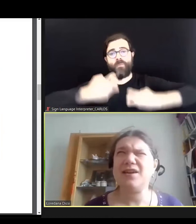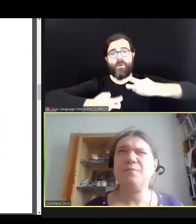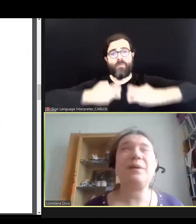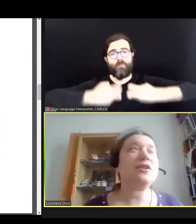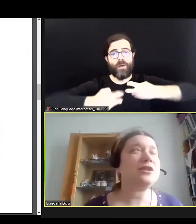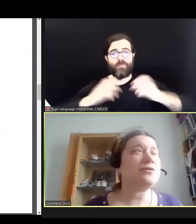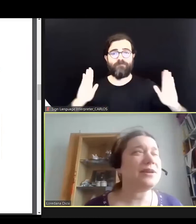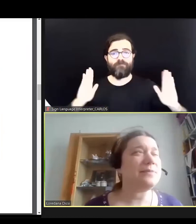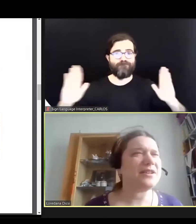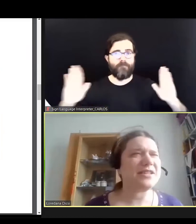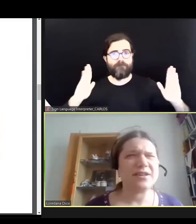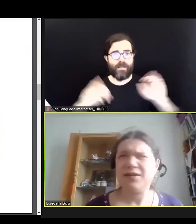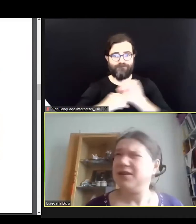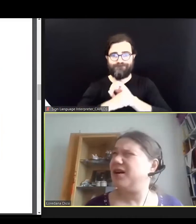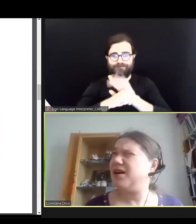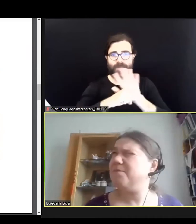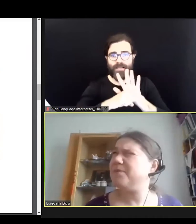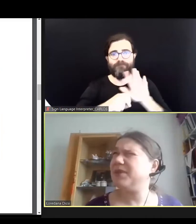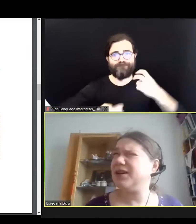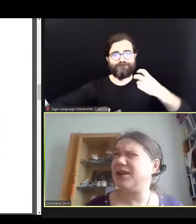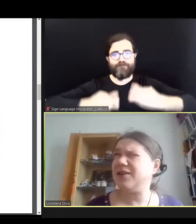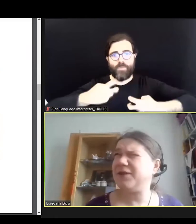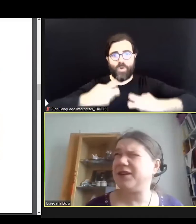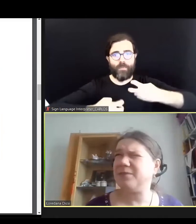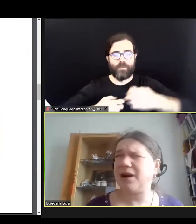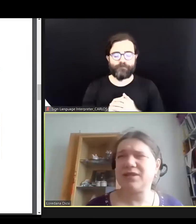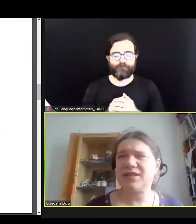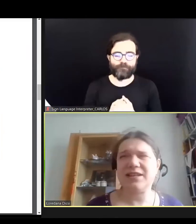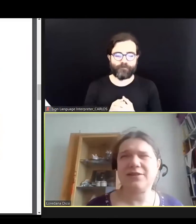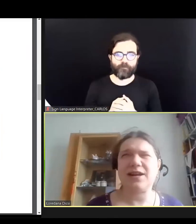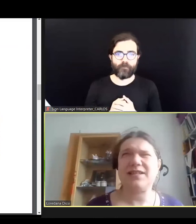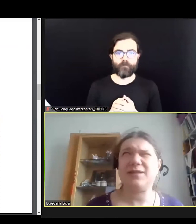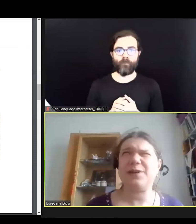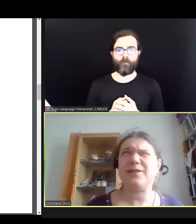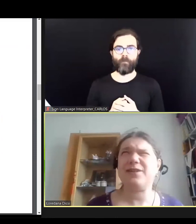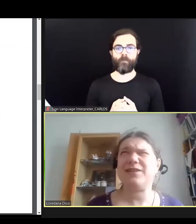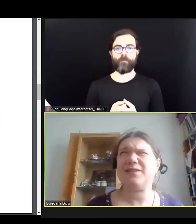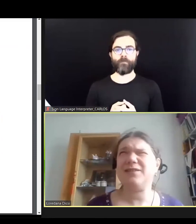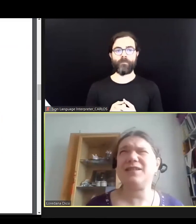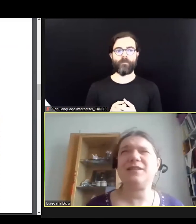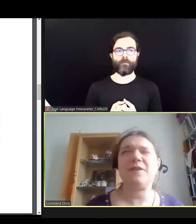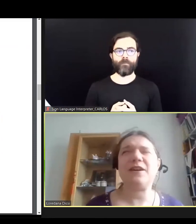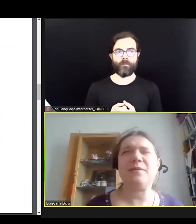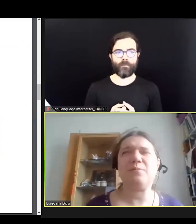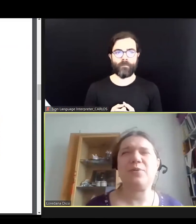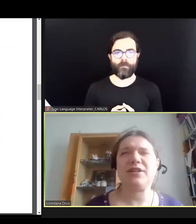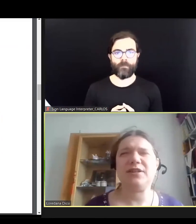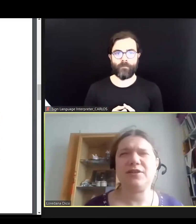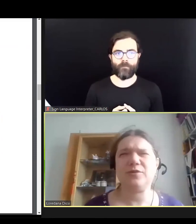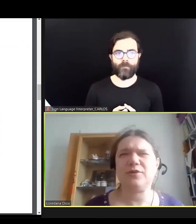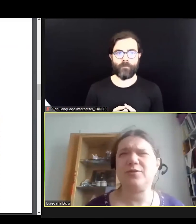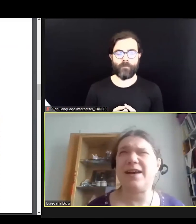this was indeed, it's certain things you can do online, but not everything. And this